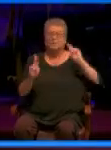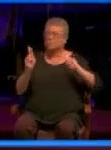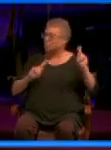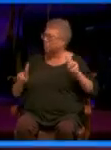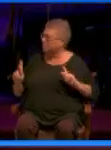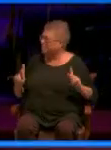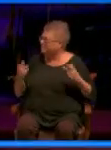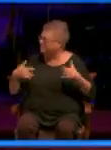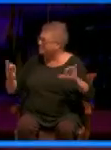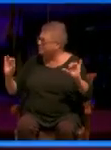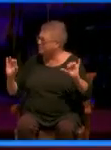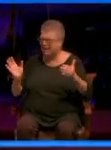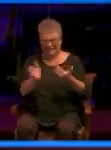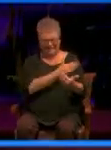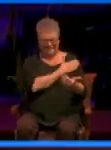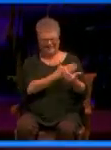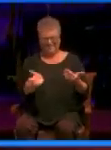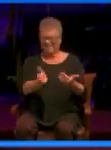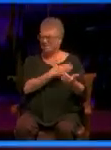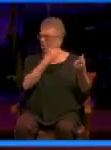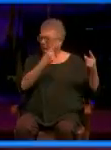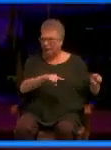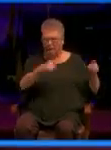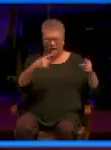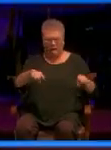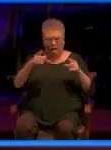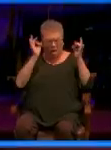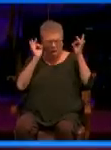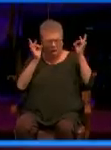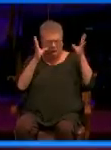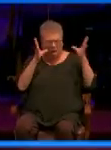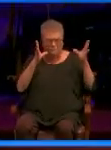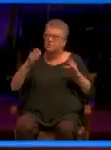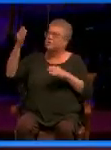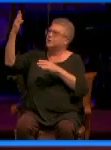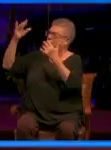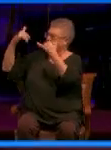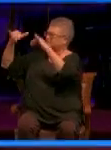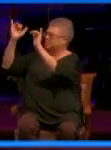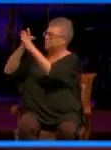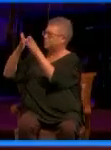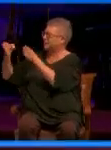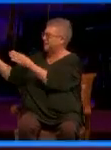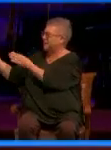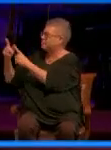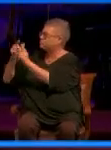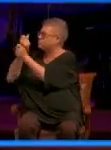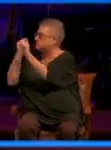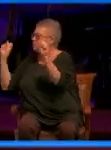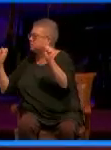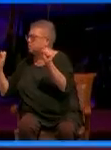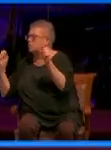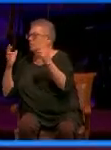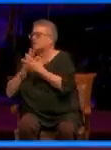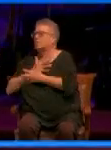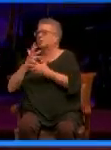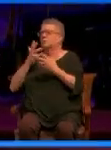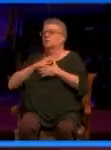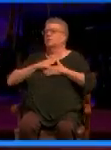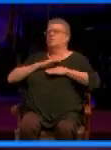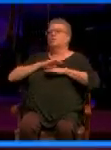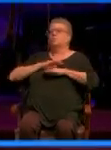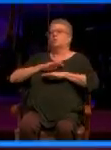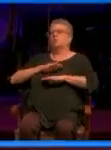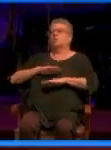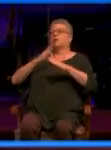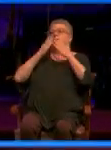In spite of this family, God still had a plan to rescue his people. I am so thankful